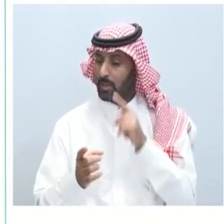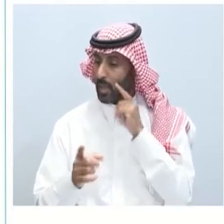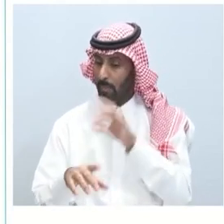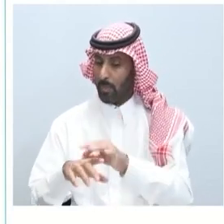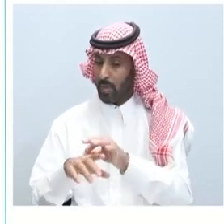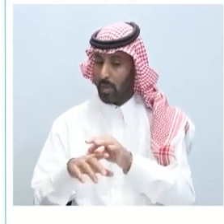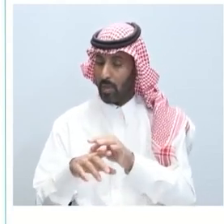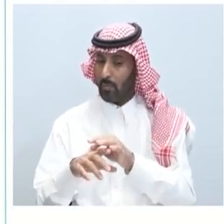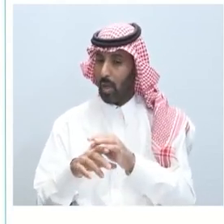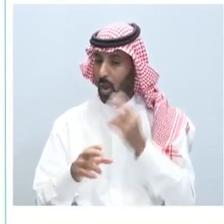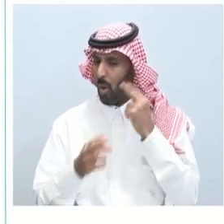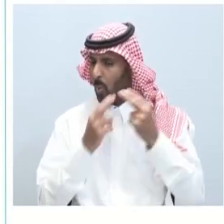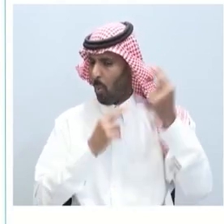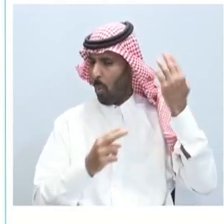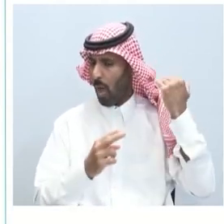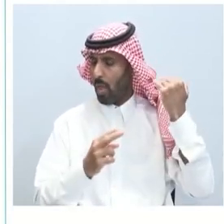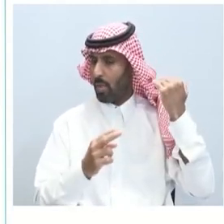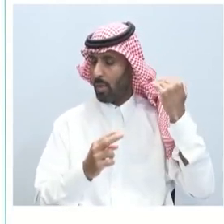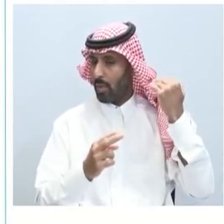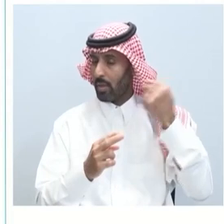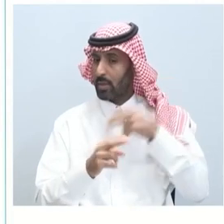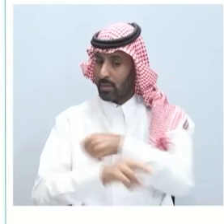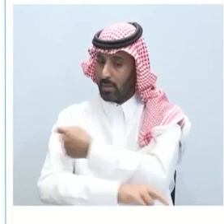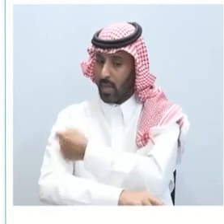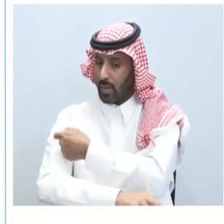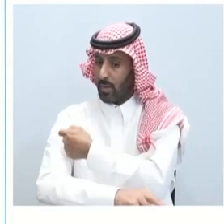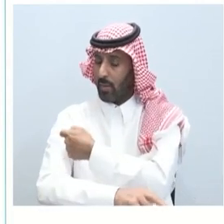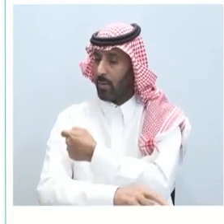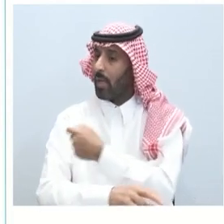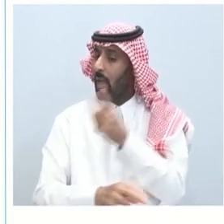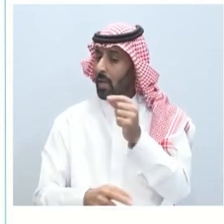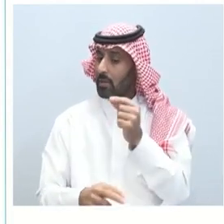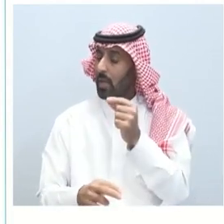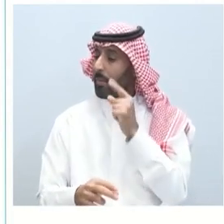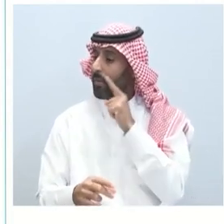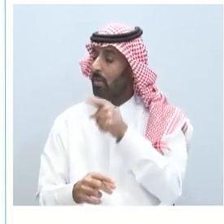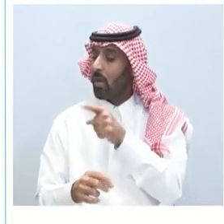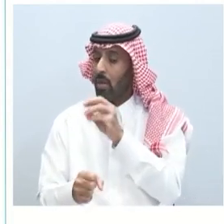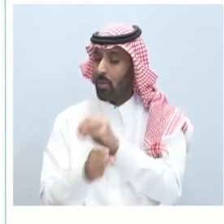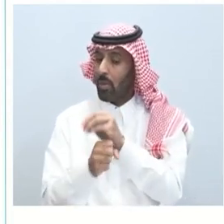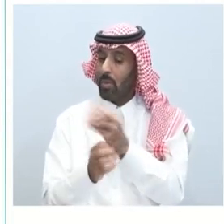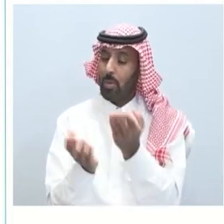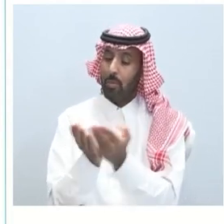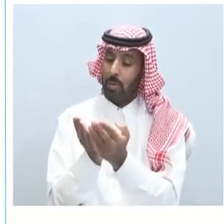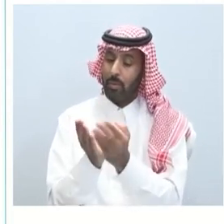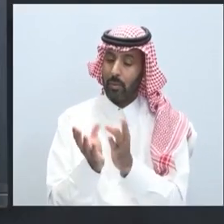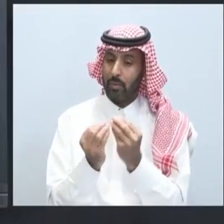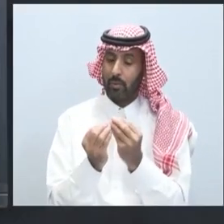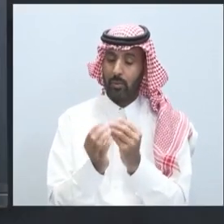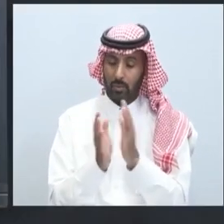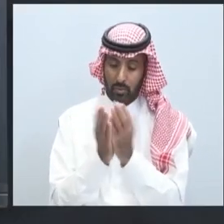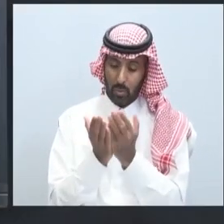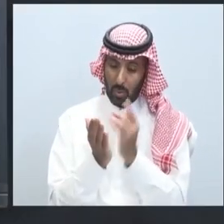who went through things, who experienced things, rather than the ones who just learned about them in